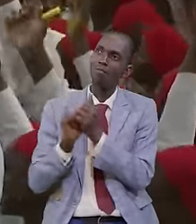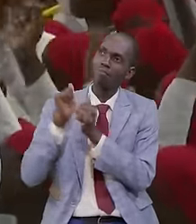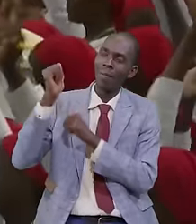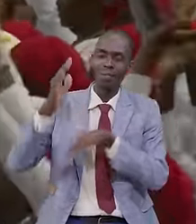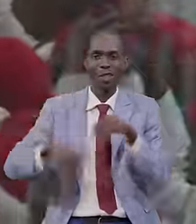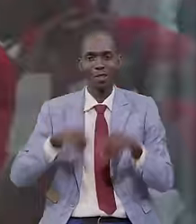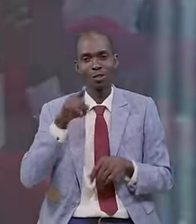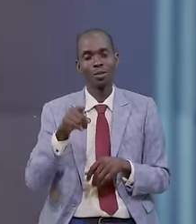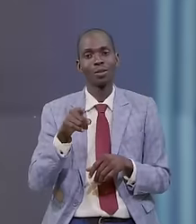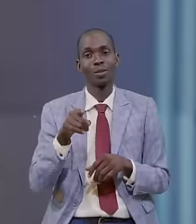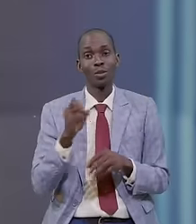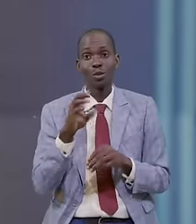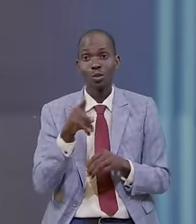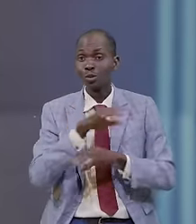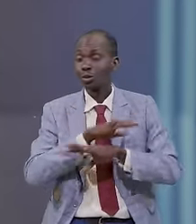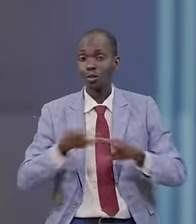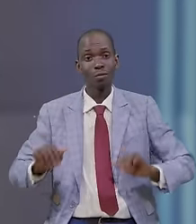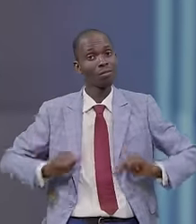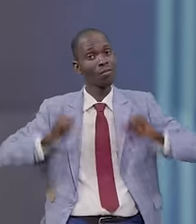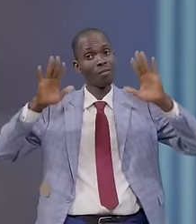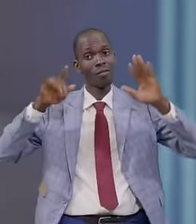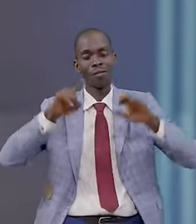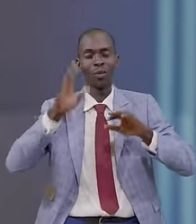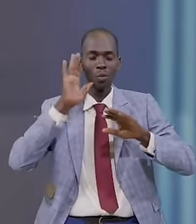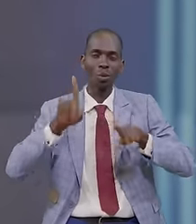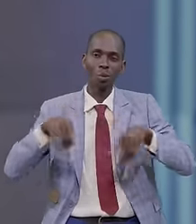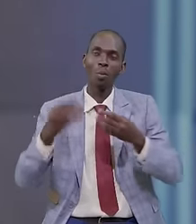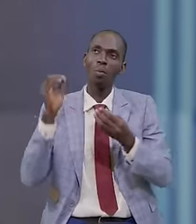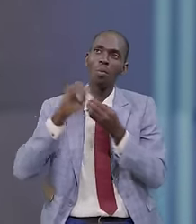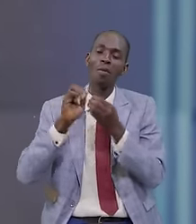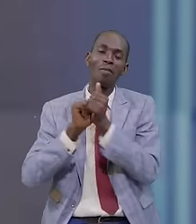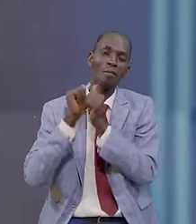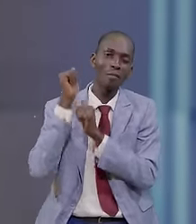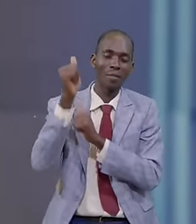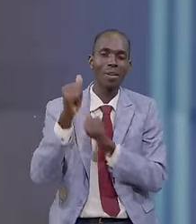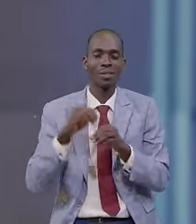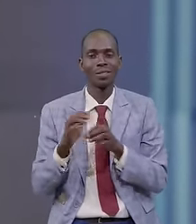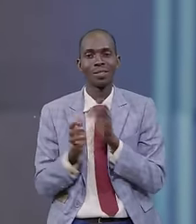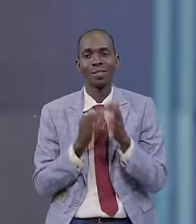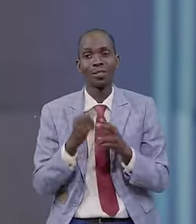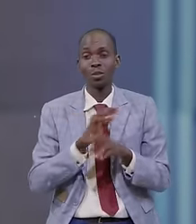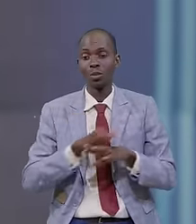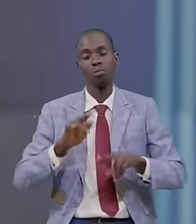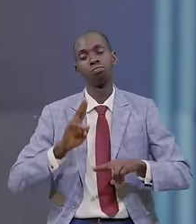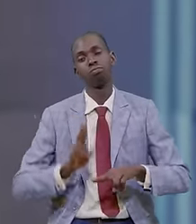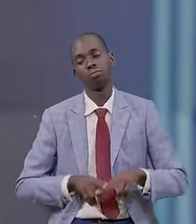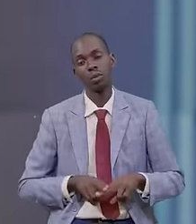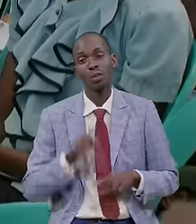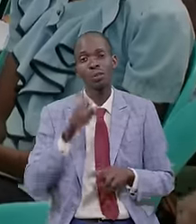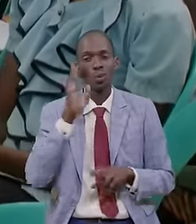Don't give up. You will go farther. Don't sit down. You will go